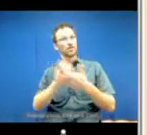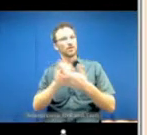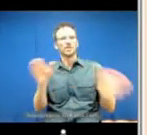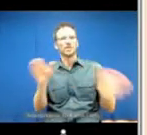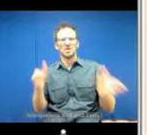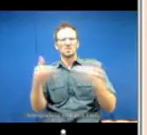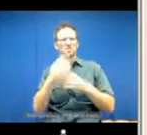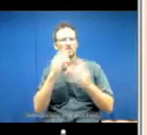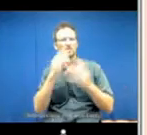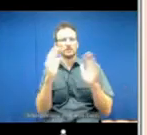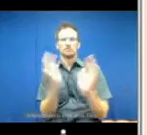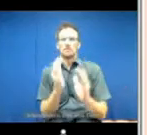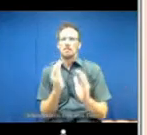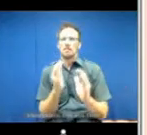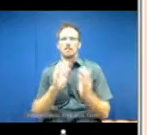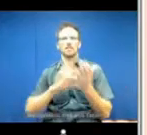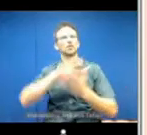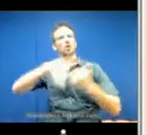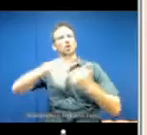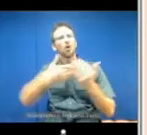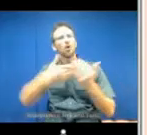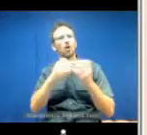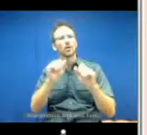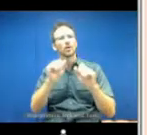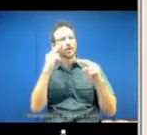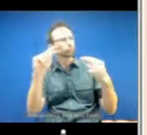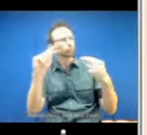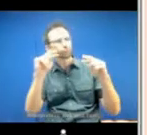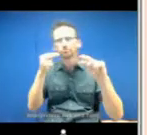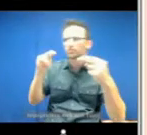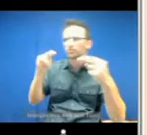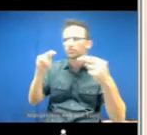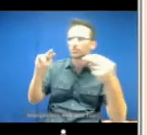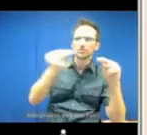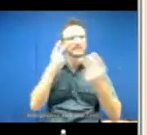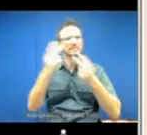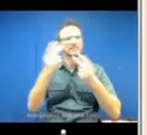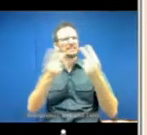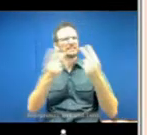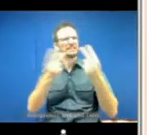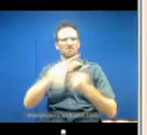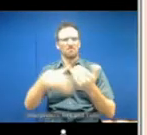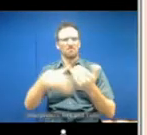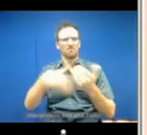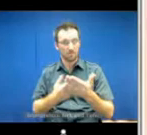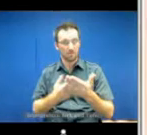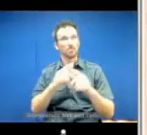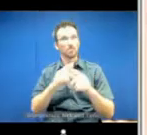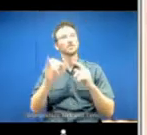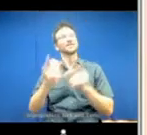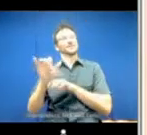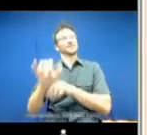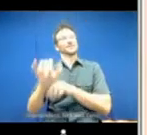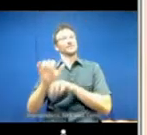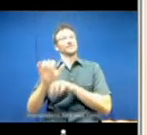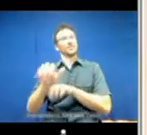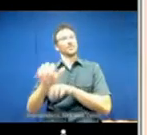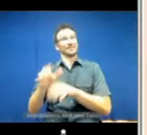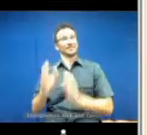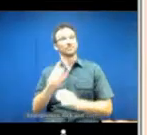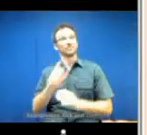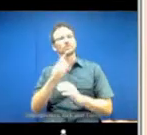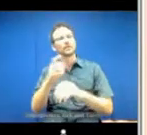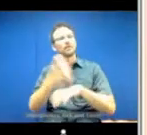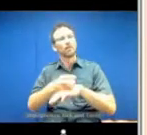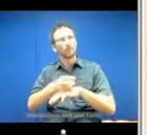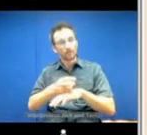most difficult thing for this particular deposition was the table interpreter on the defending side had to keep asking the